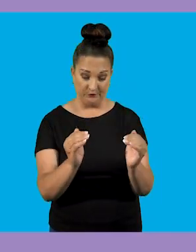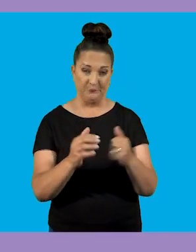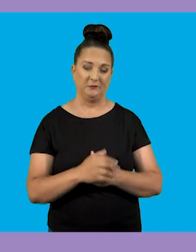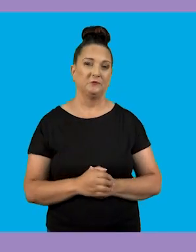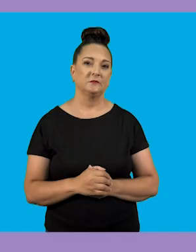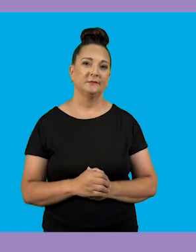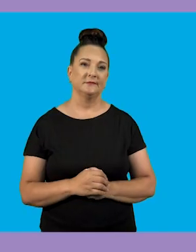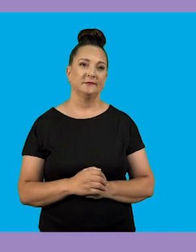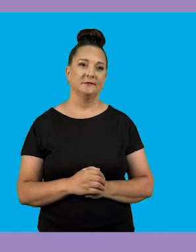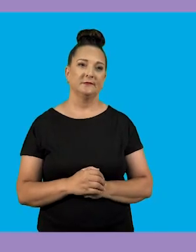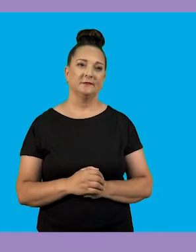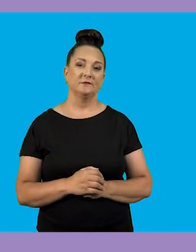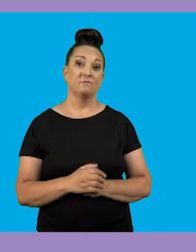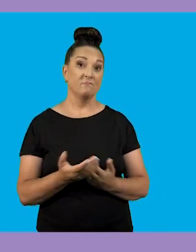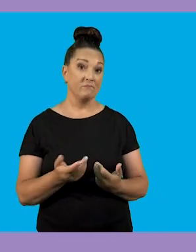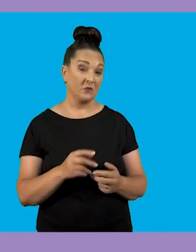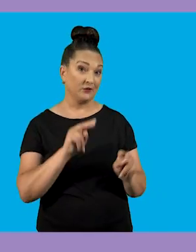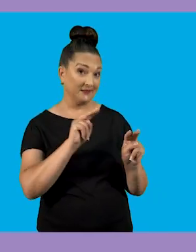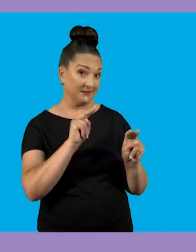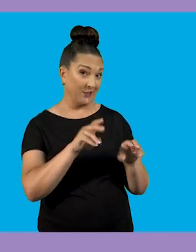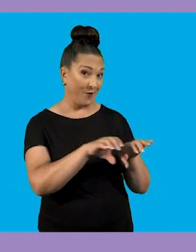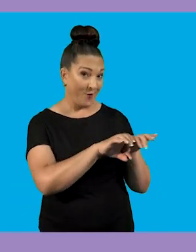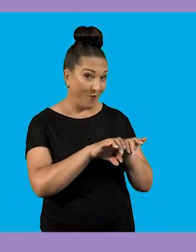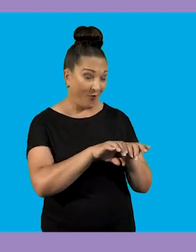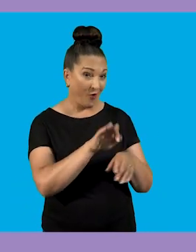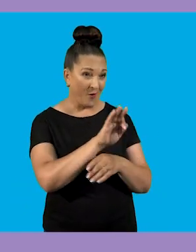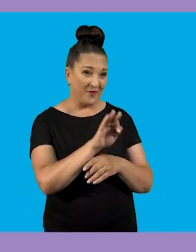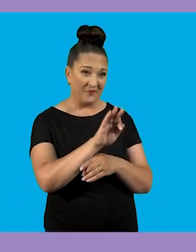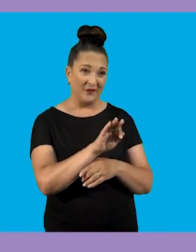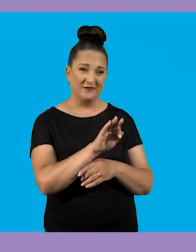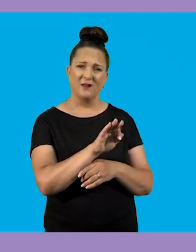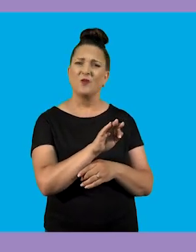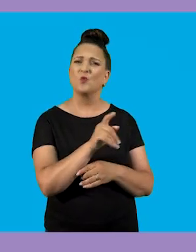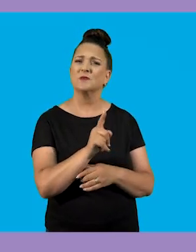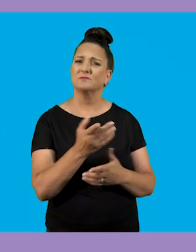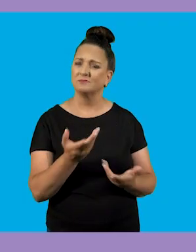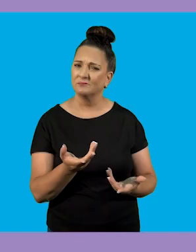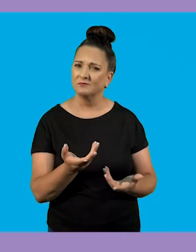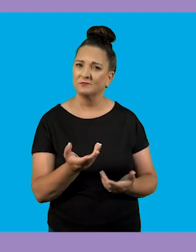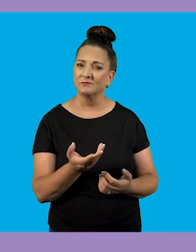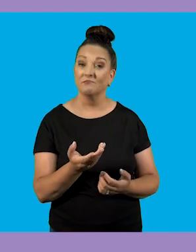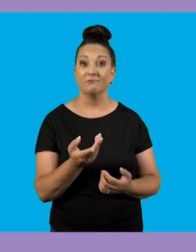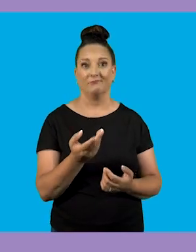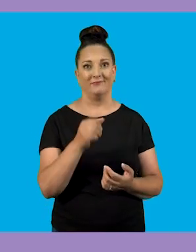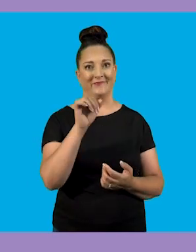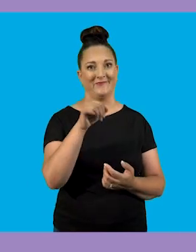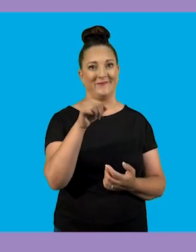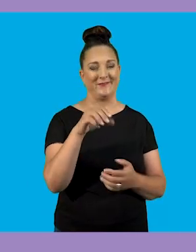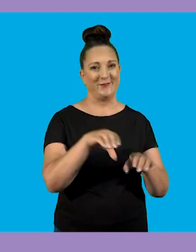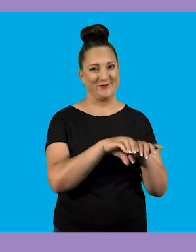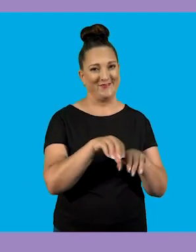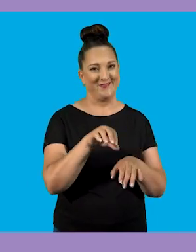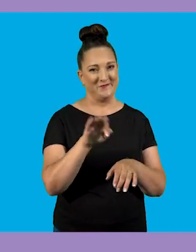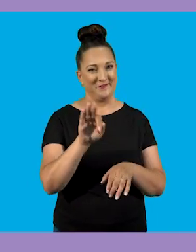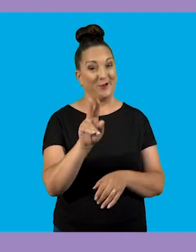4 close the bracket. So let's look at the common factor there with the numerators. What is that common factor? Yes, the